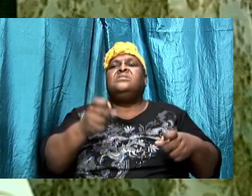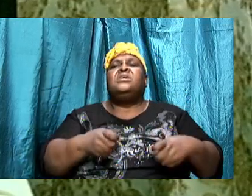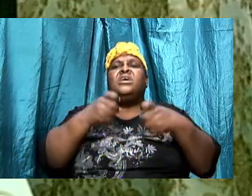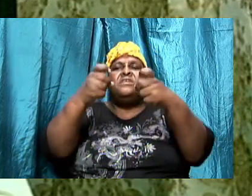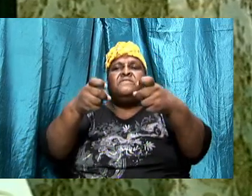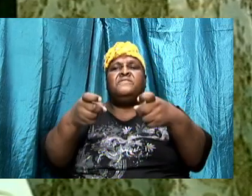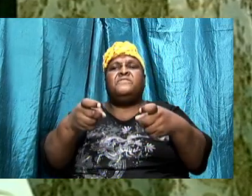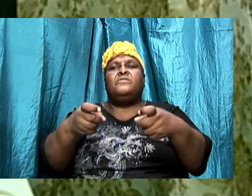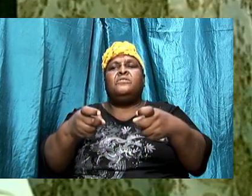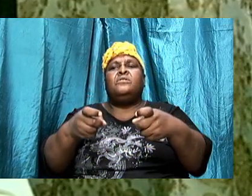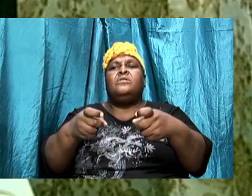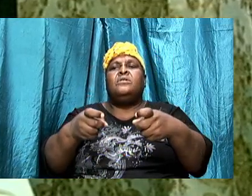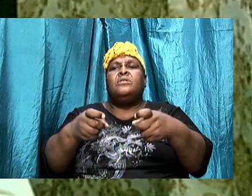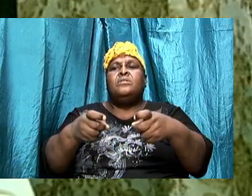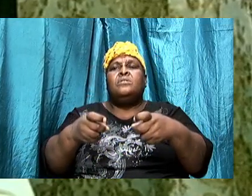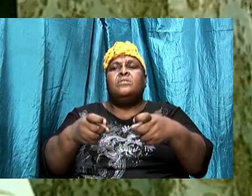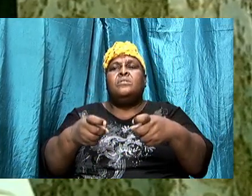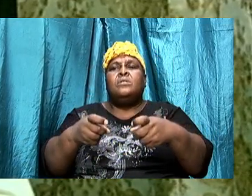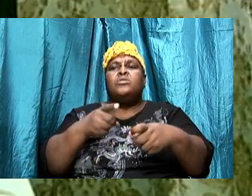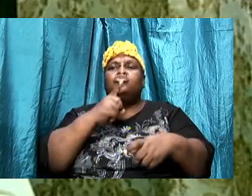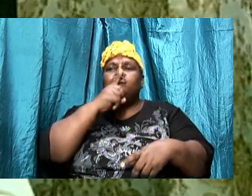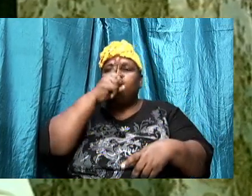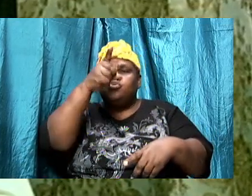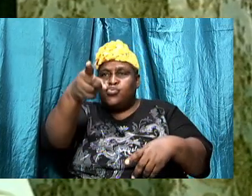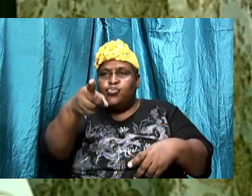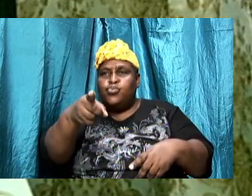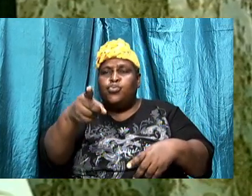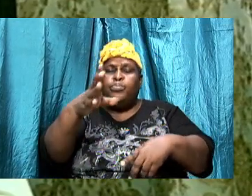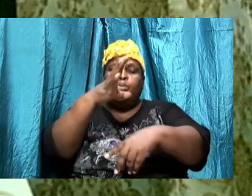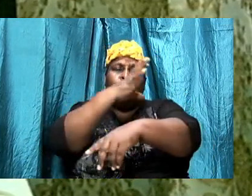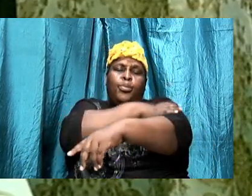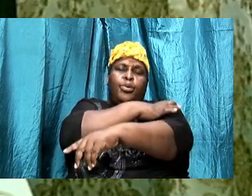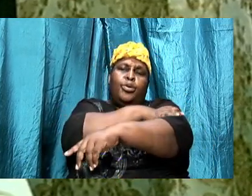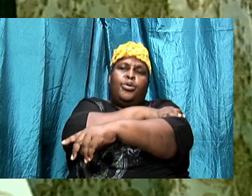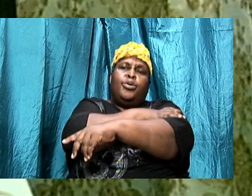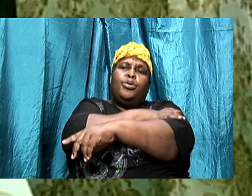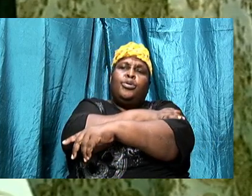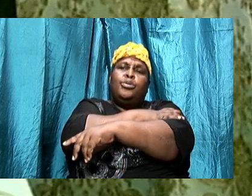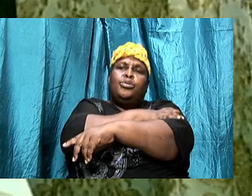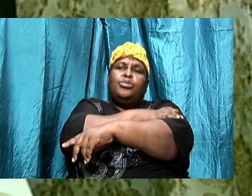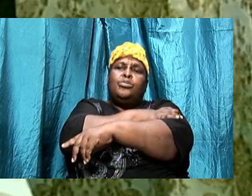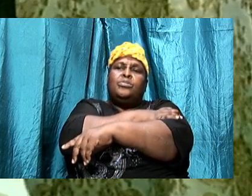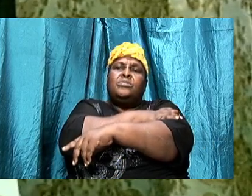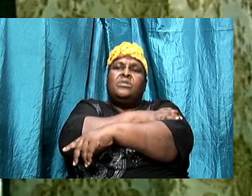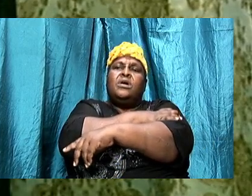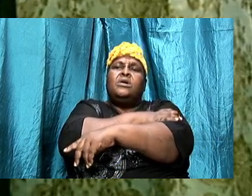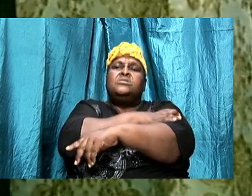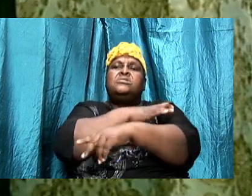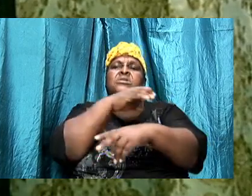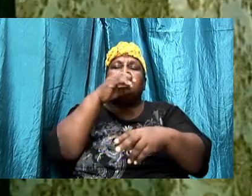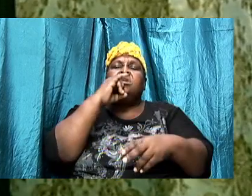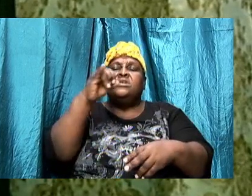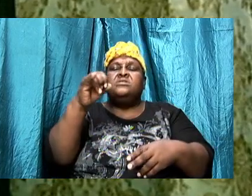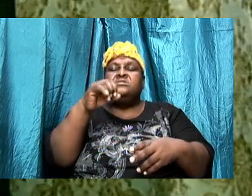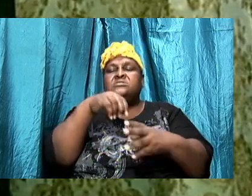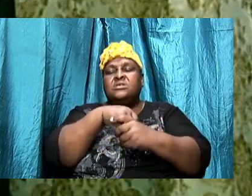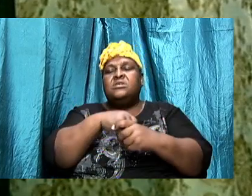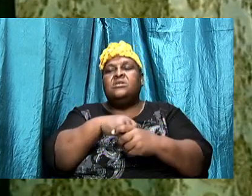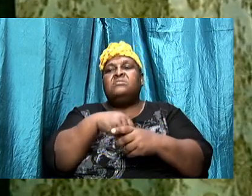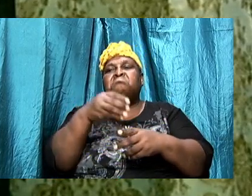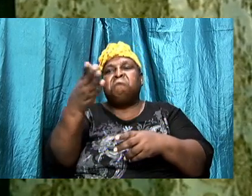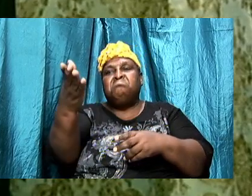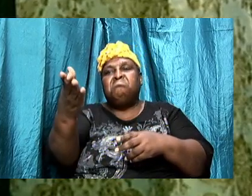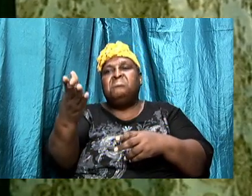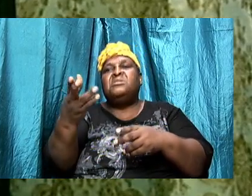that gives you the true power and that lies in these gifts. And so when we read